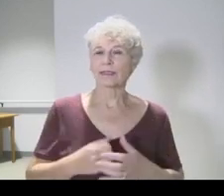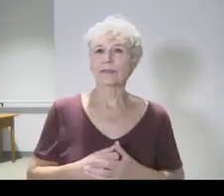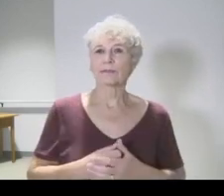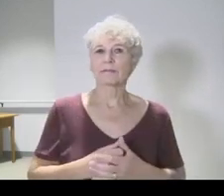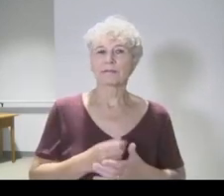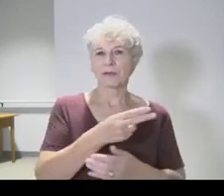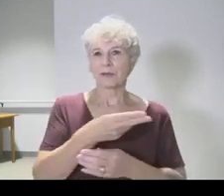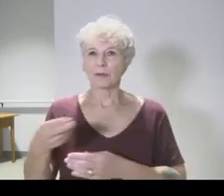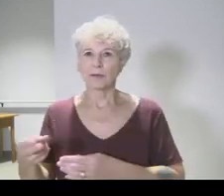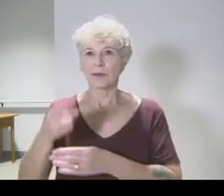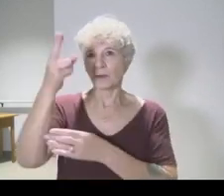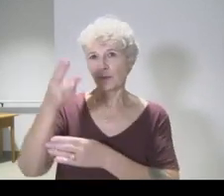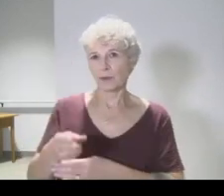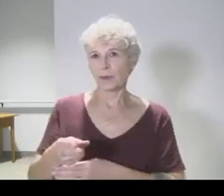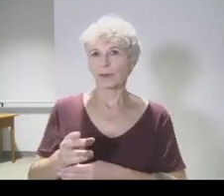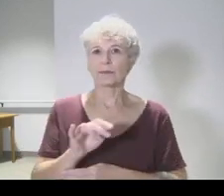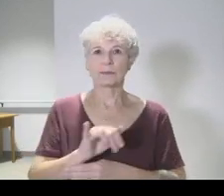and fellowship with God.